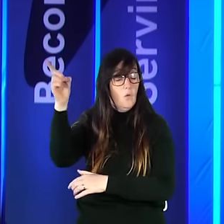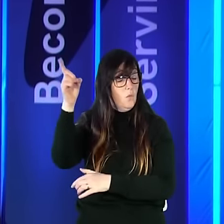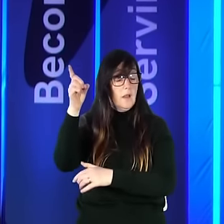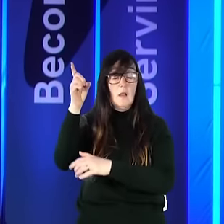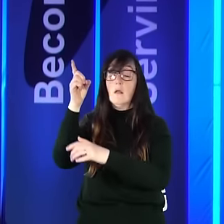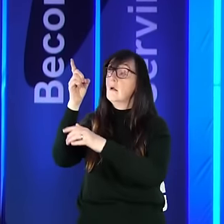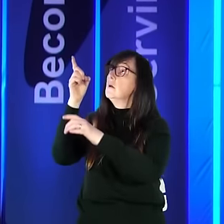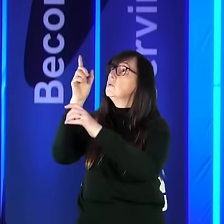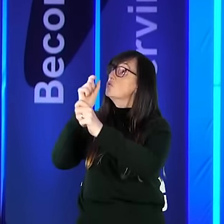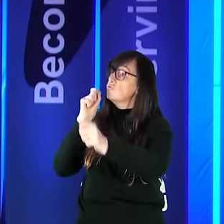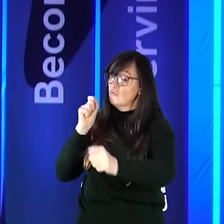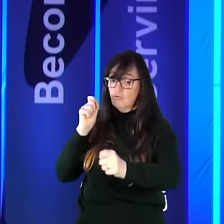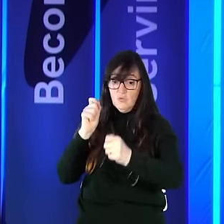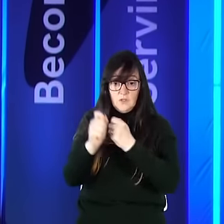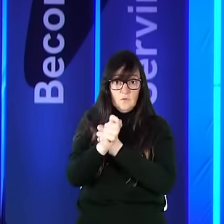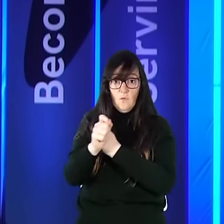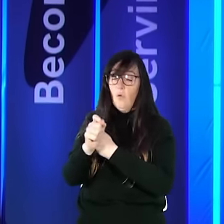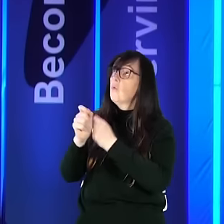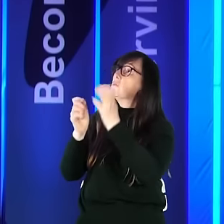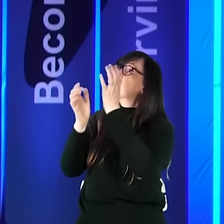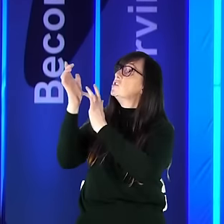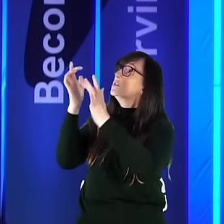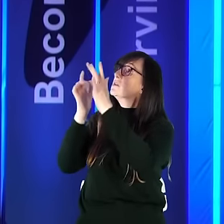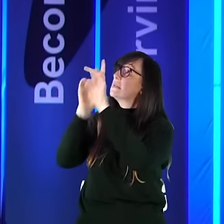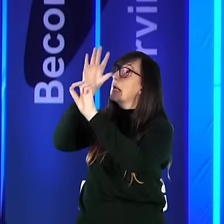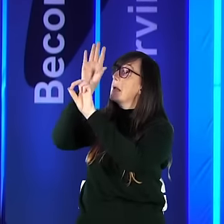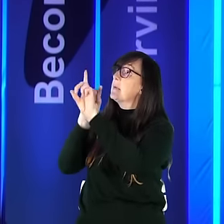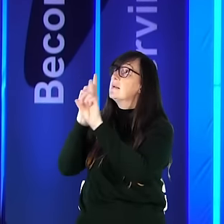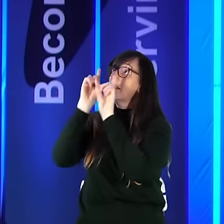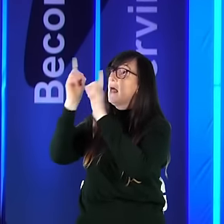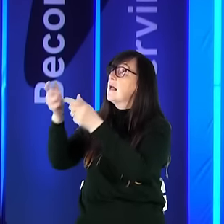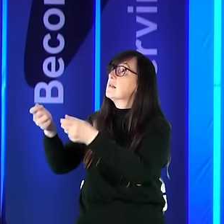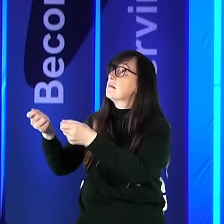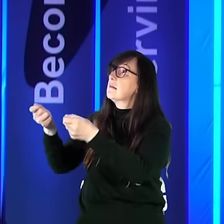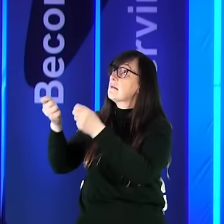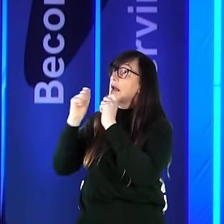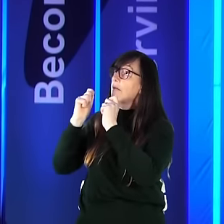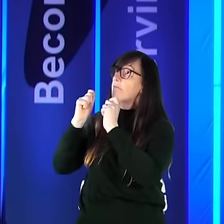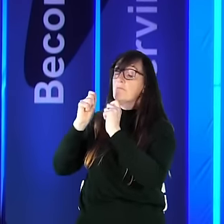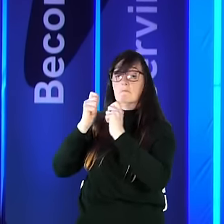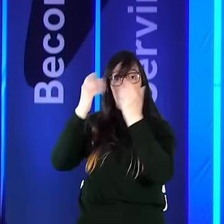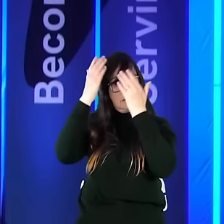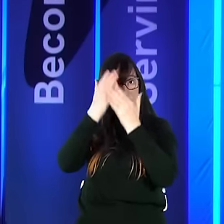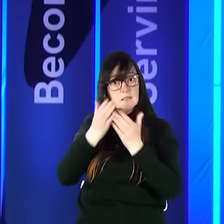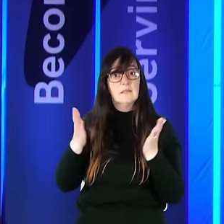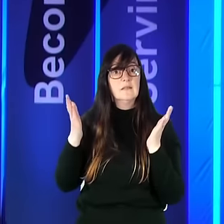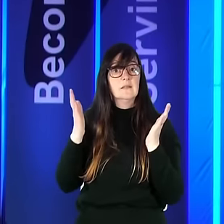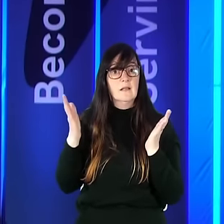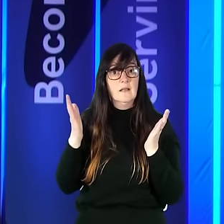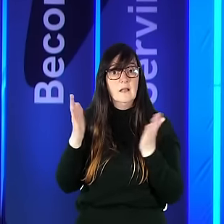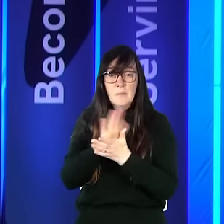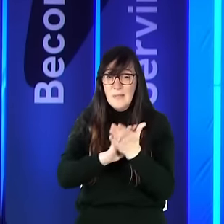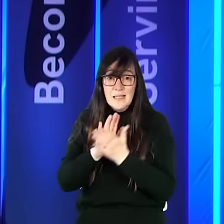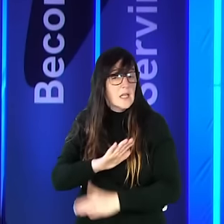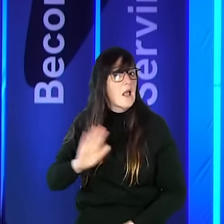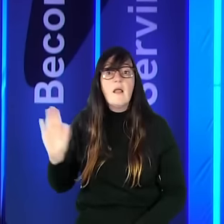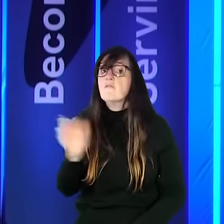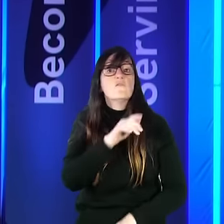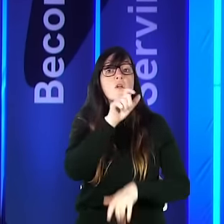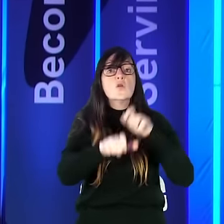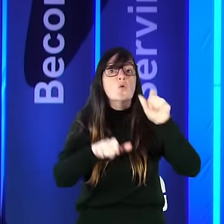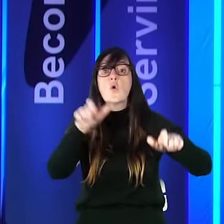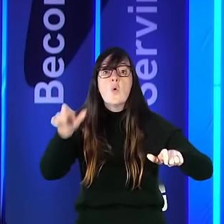Jesus Christ. This is the dignity that we have been given as human beings. And it makes every human being on this